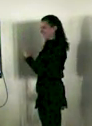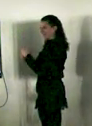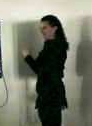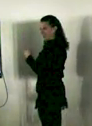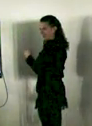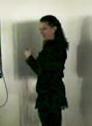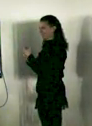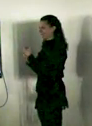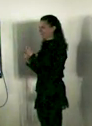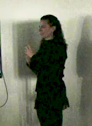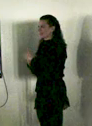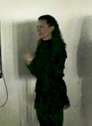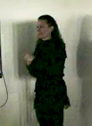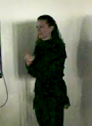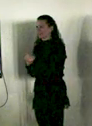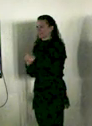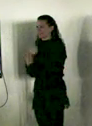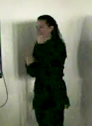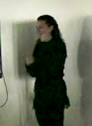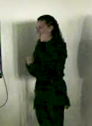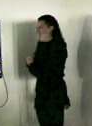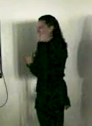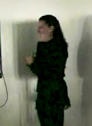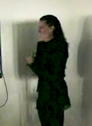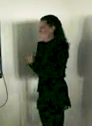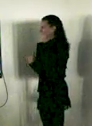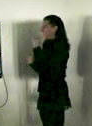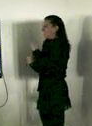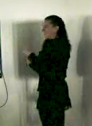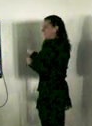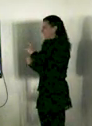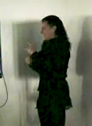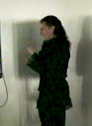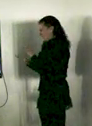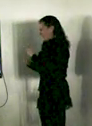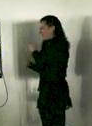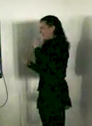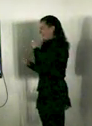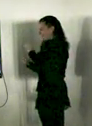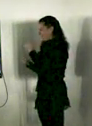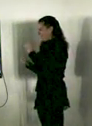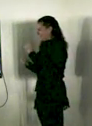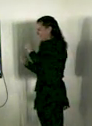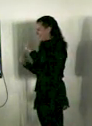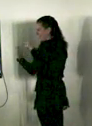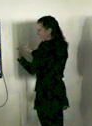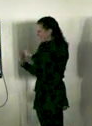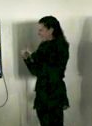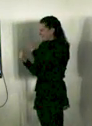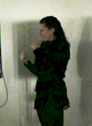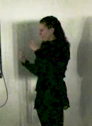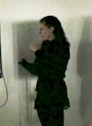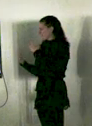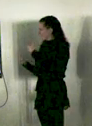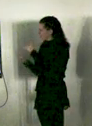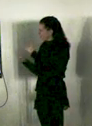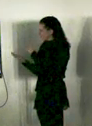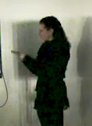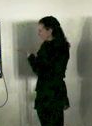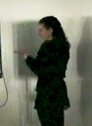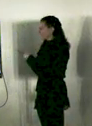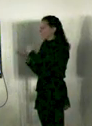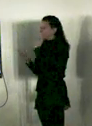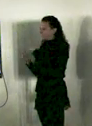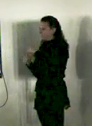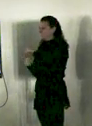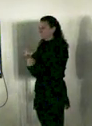been spared that particular conversation with your brother, consider yourself lucky, because it's something. So it's very